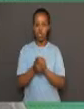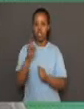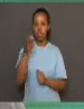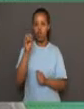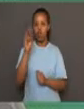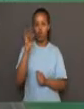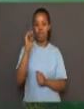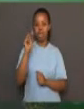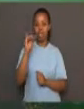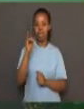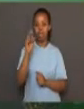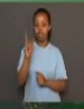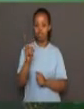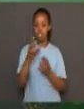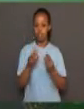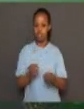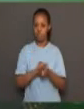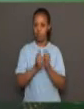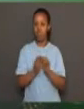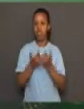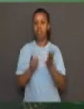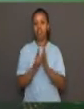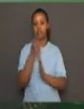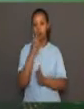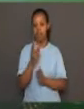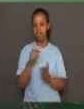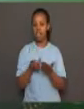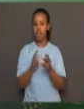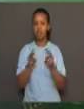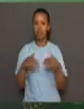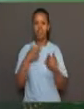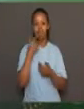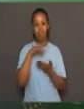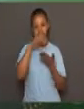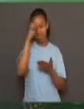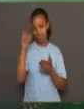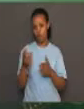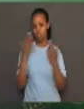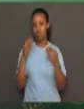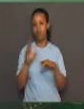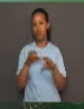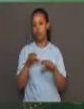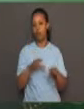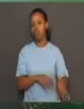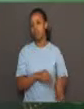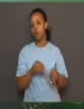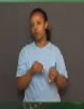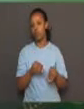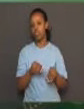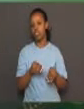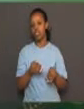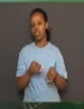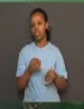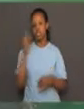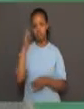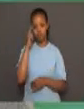hominid evolution. This will be a very interesting lesson today. Students, I hope you are ready